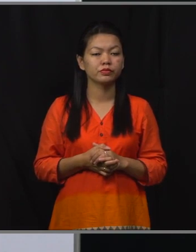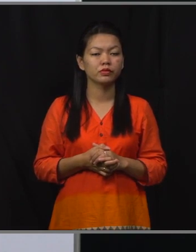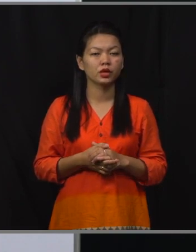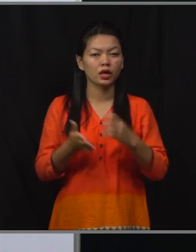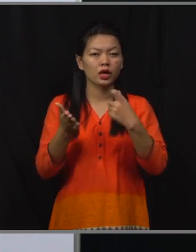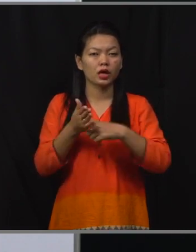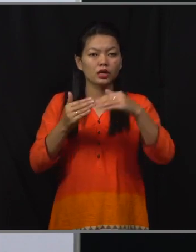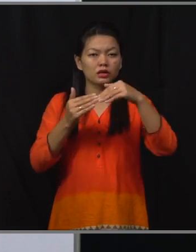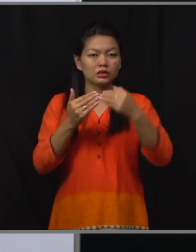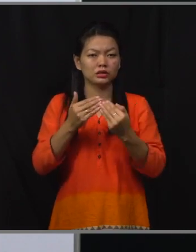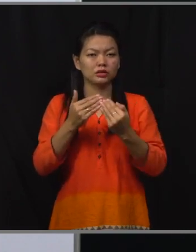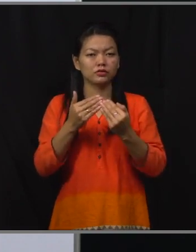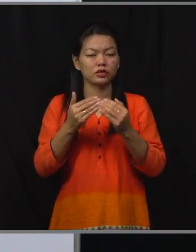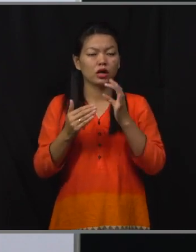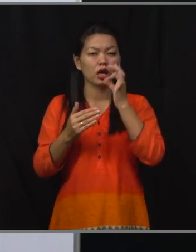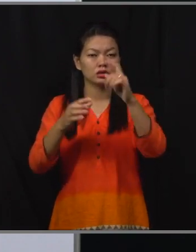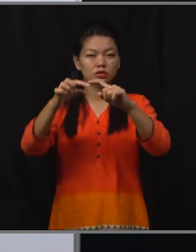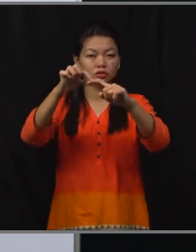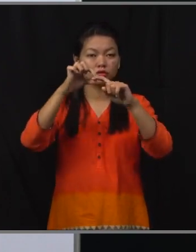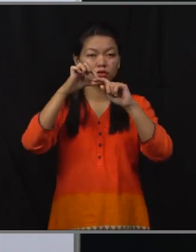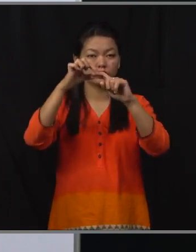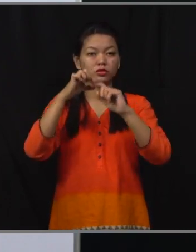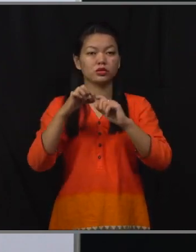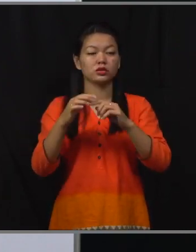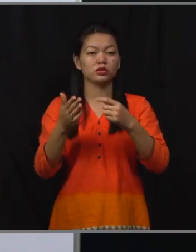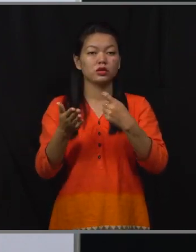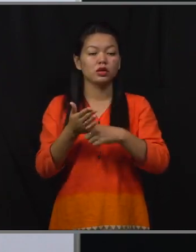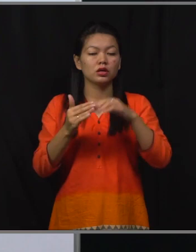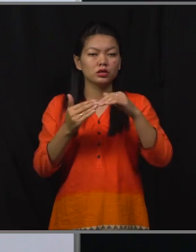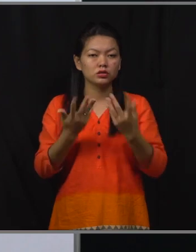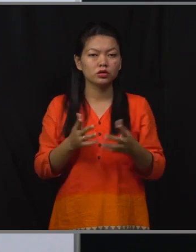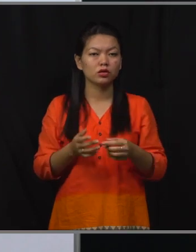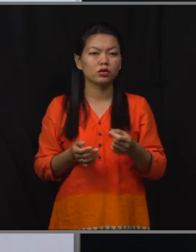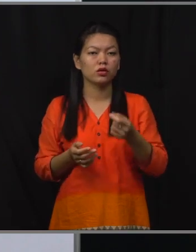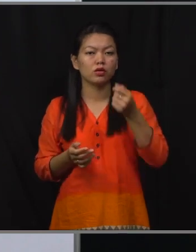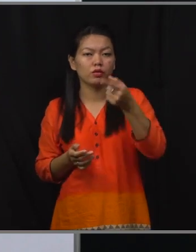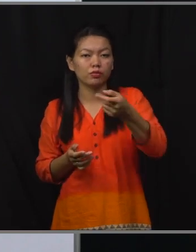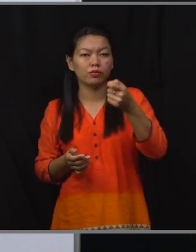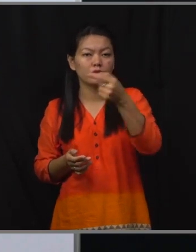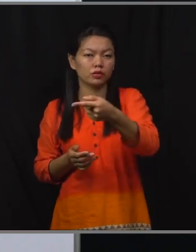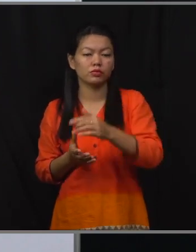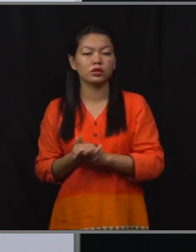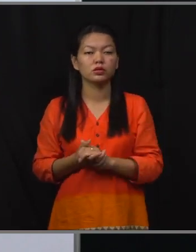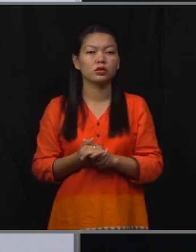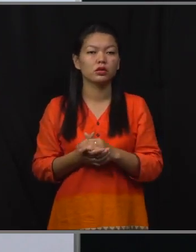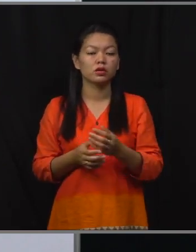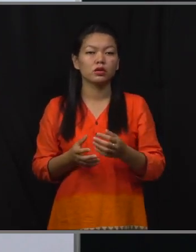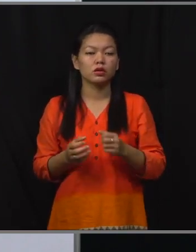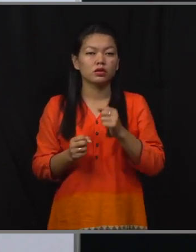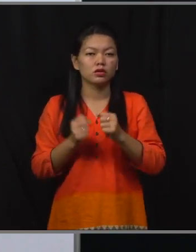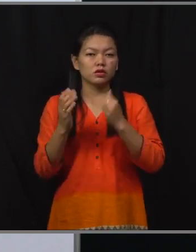side, on the payment side, tournament expenses is 32,000